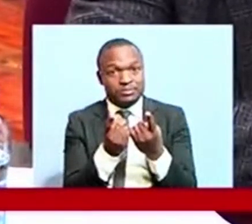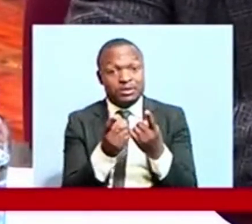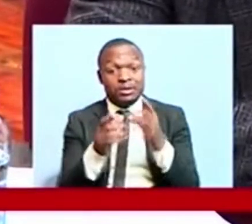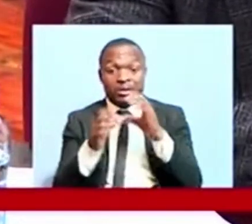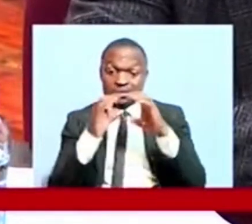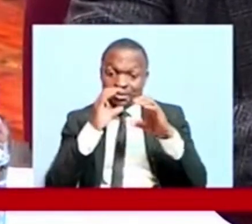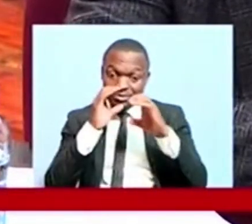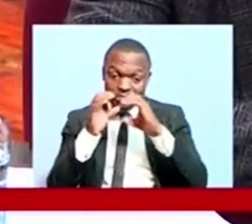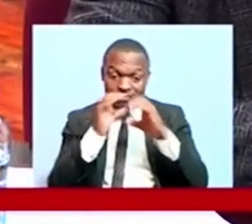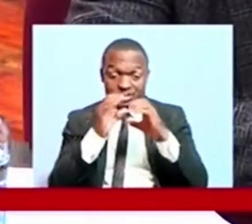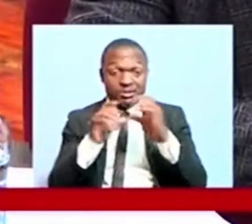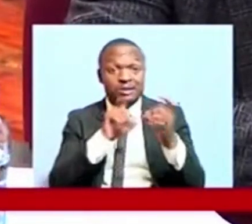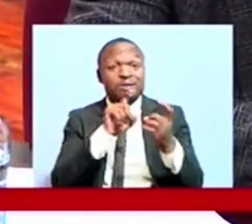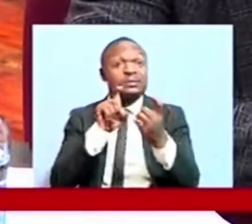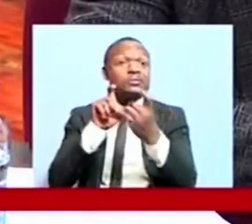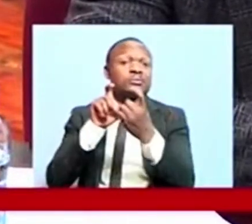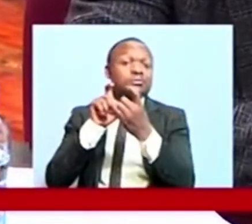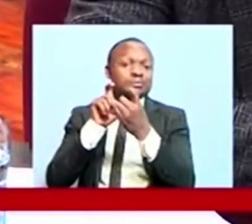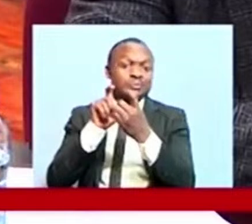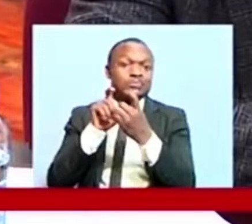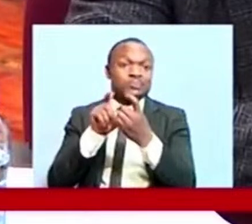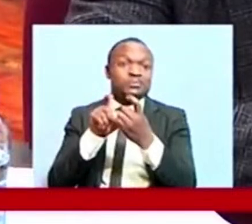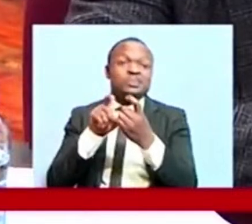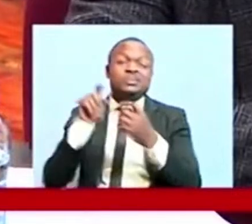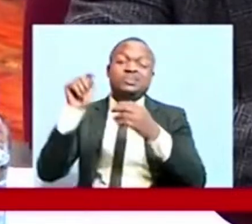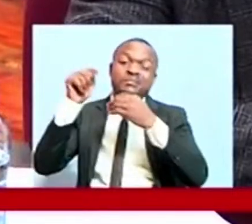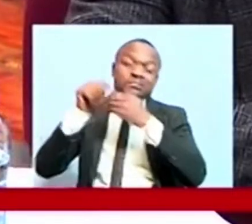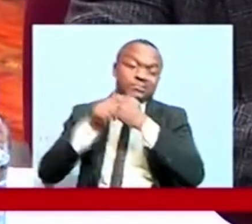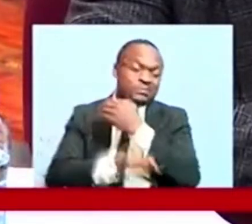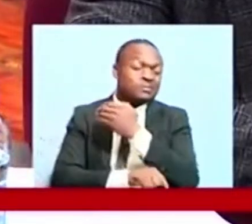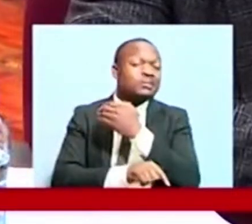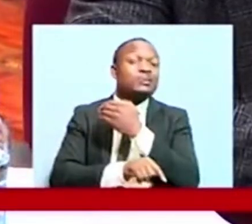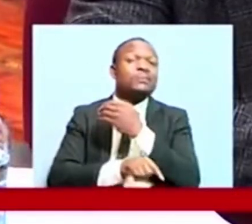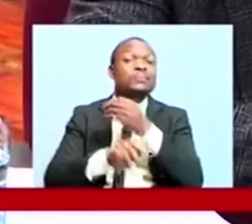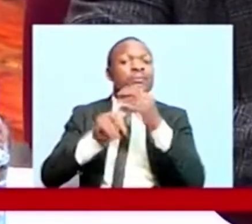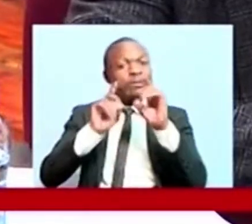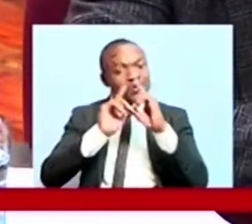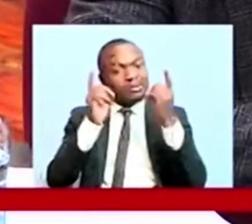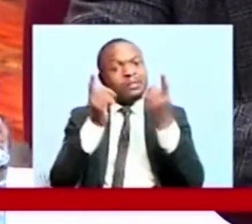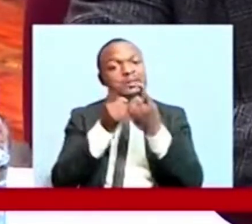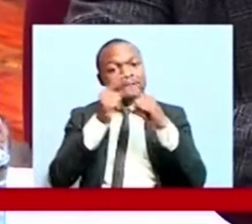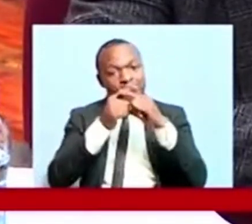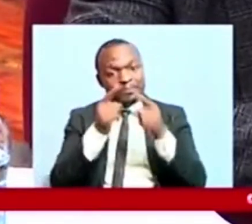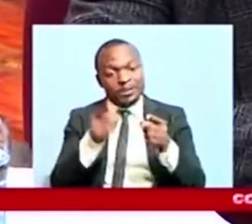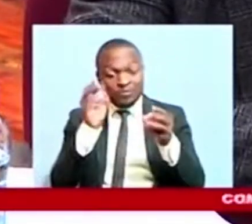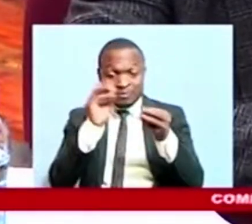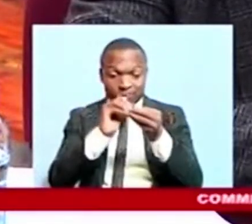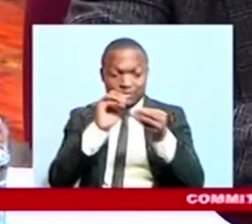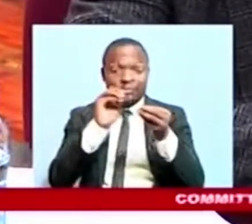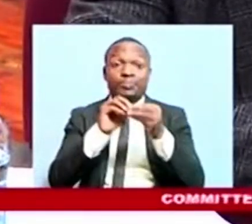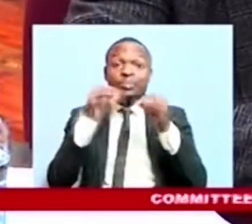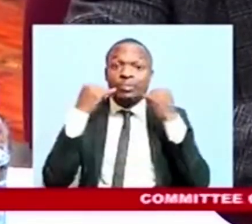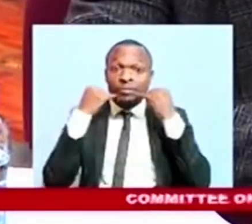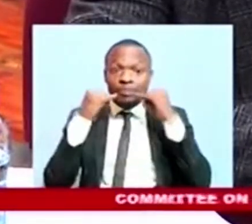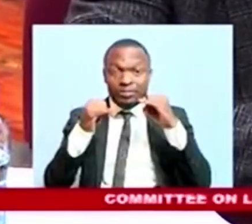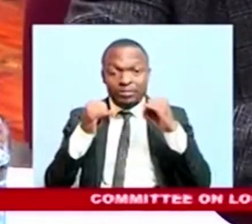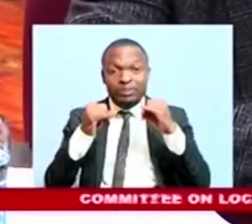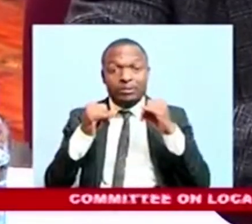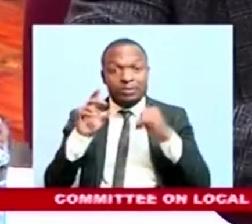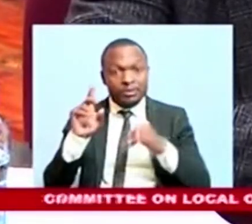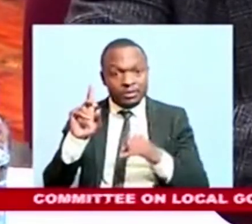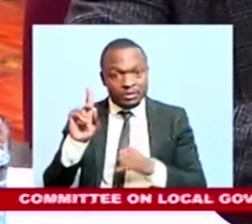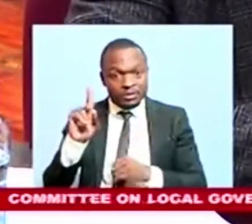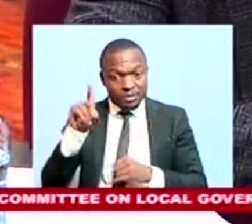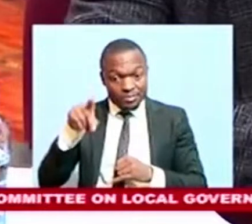communication is really a challenge because it's a vast district here. But for further details, I would like the disciplining officer to give